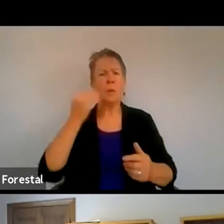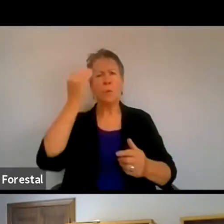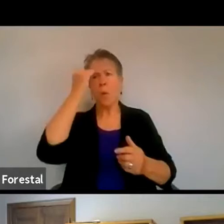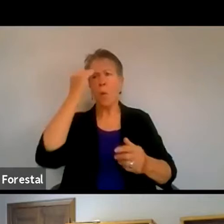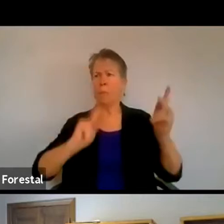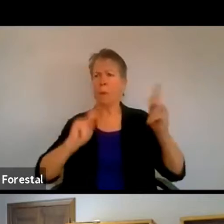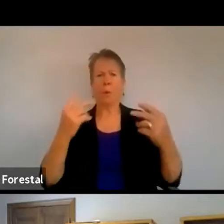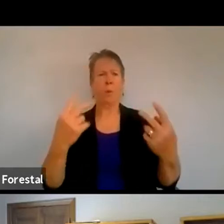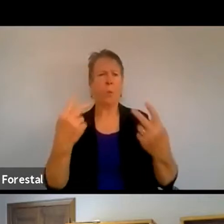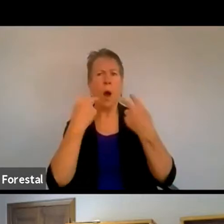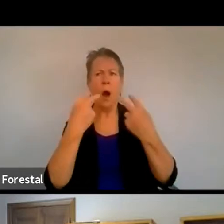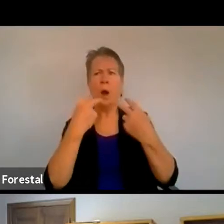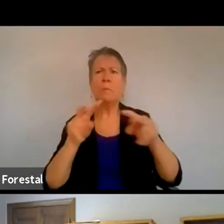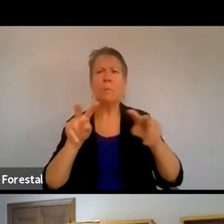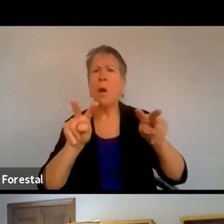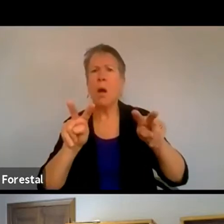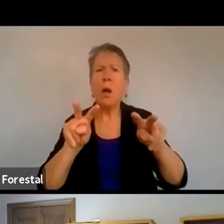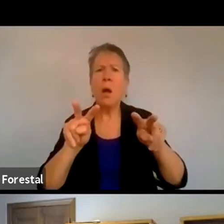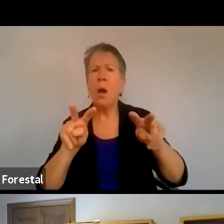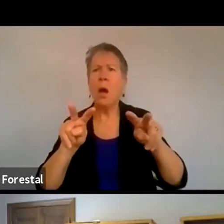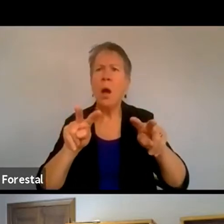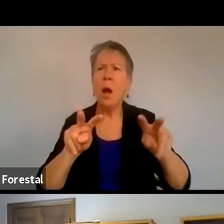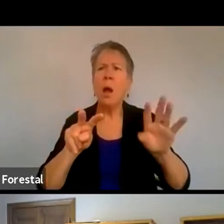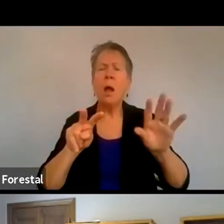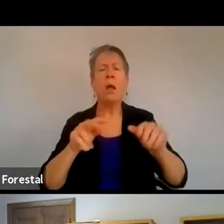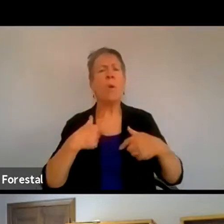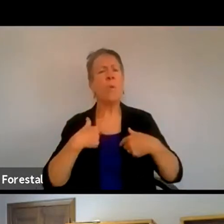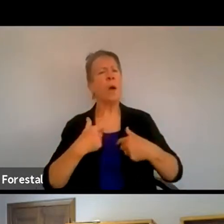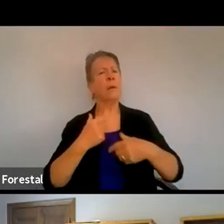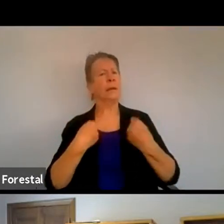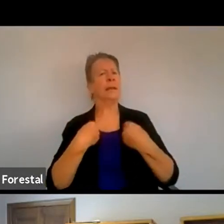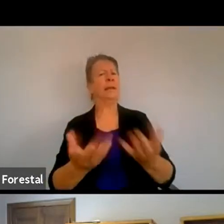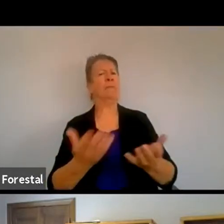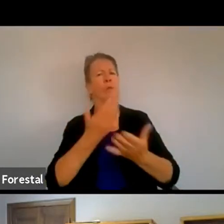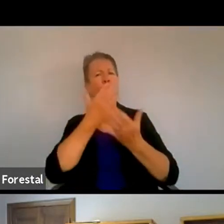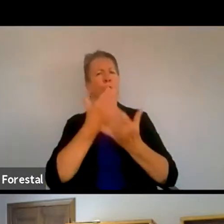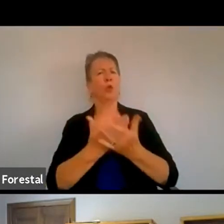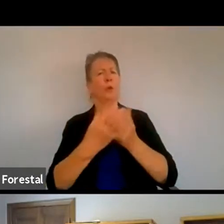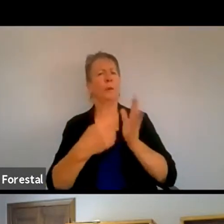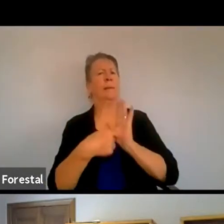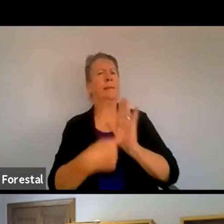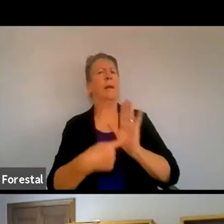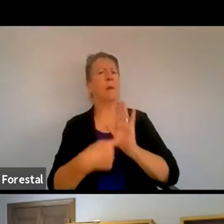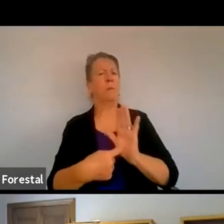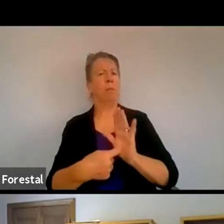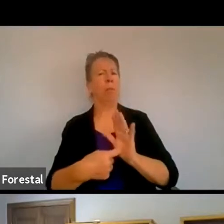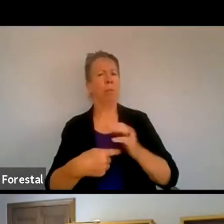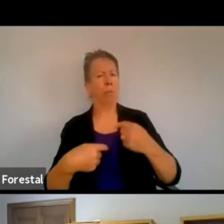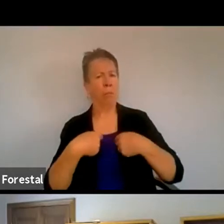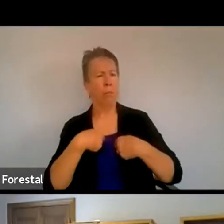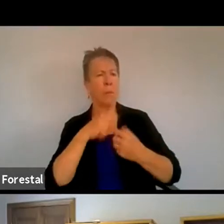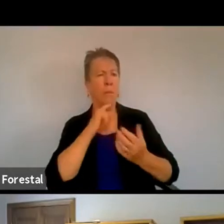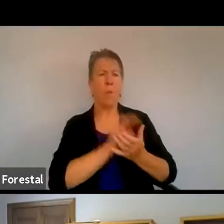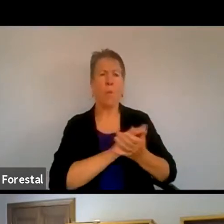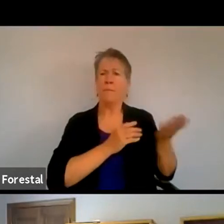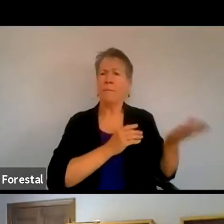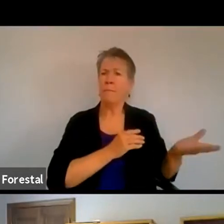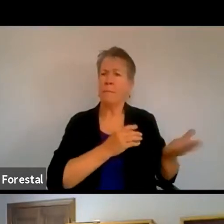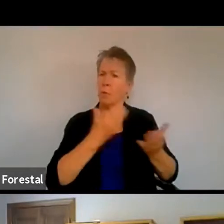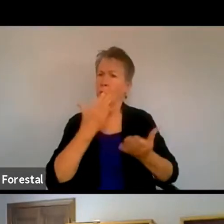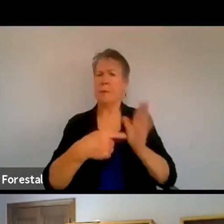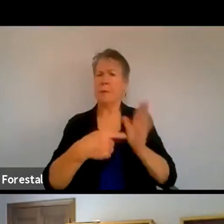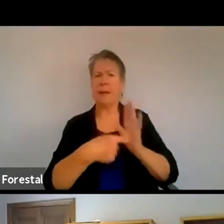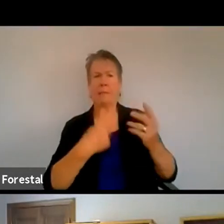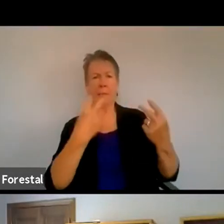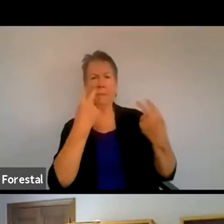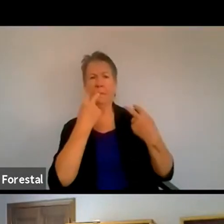decisively as we did when we learned of that positive result yesterday. I'm not one for, I frankly was not happy, but I knew it was the right thing to